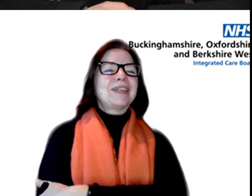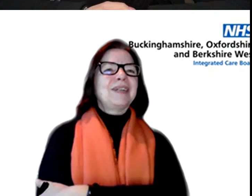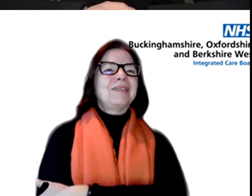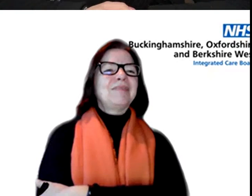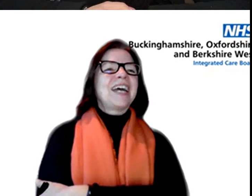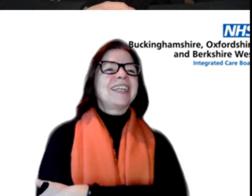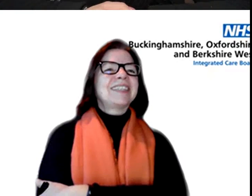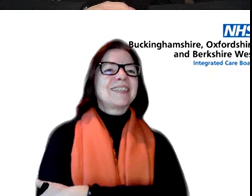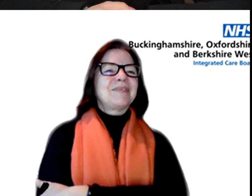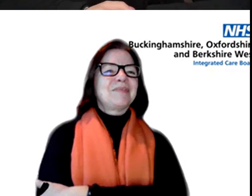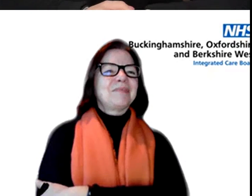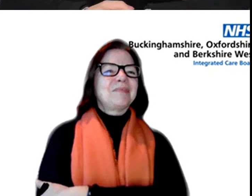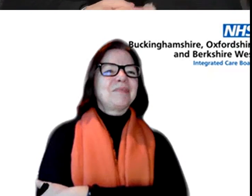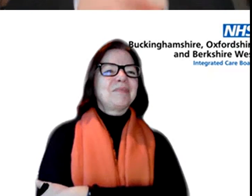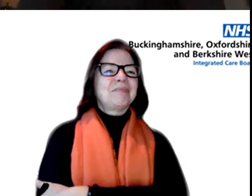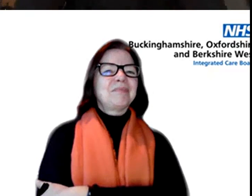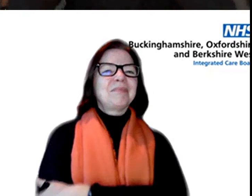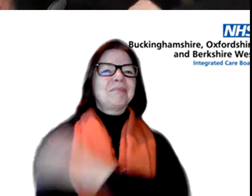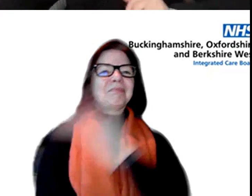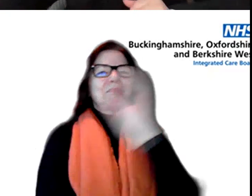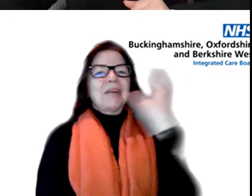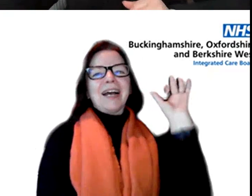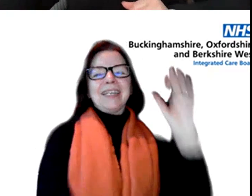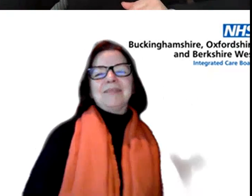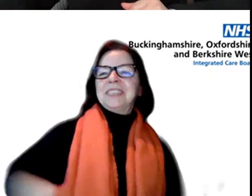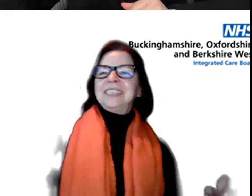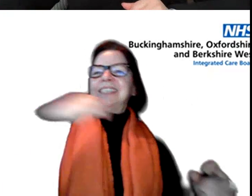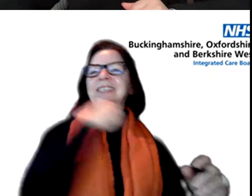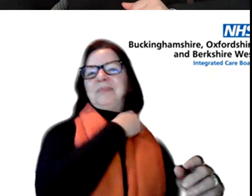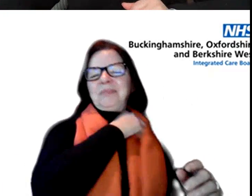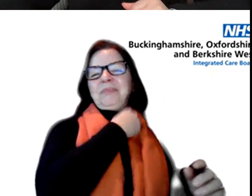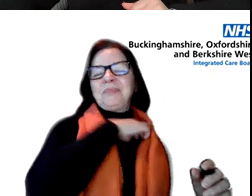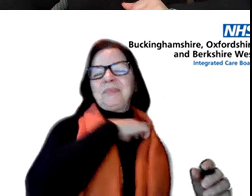You're welcome. Thanks. Thanks, everybody. Take care. Bye-bye.